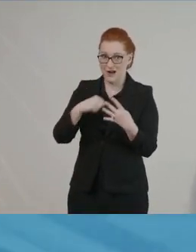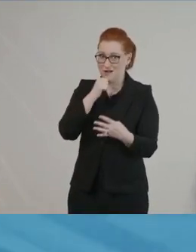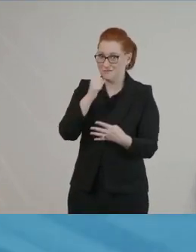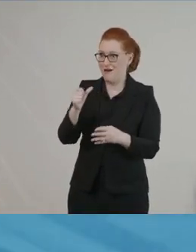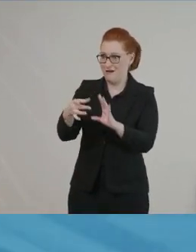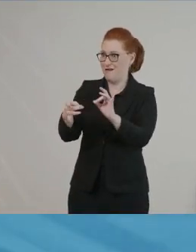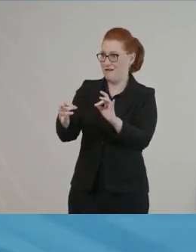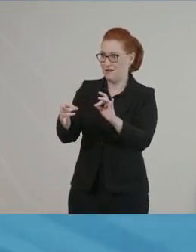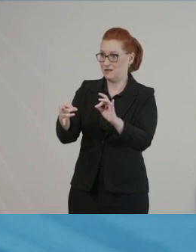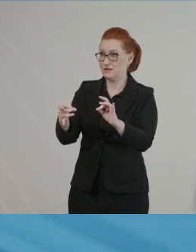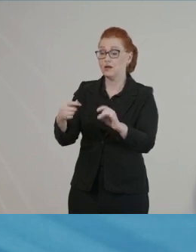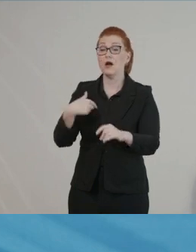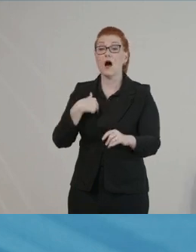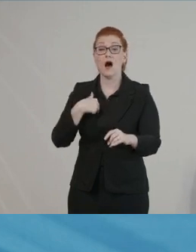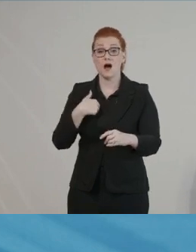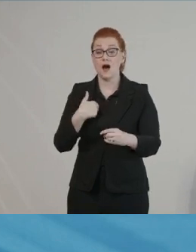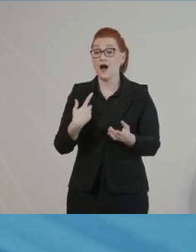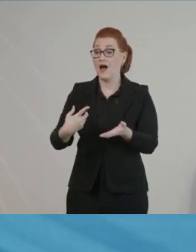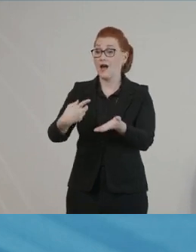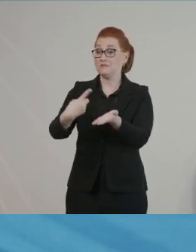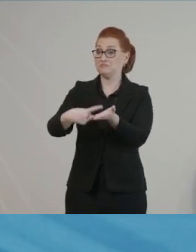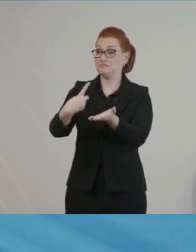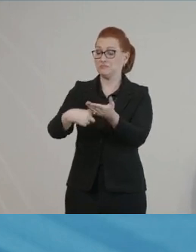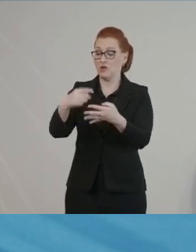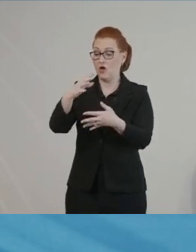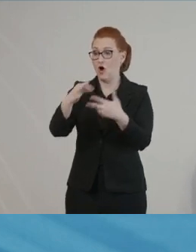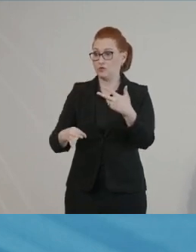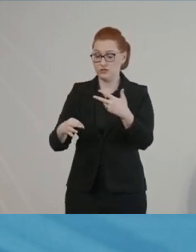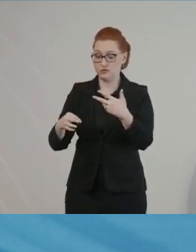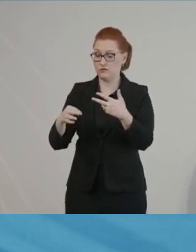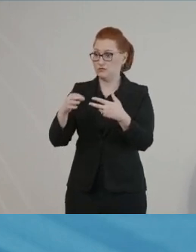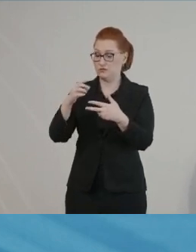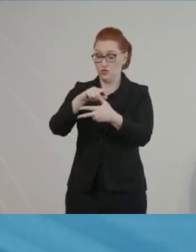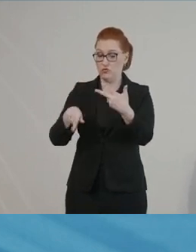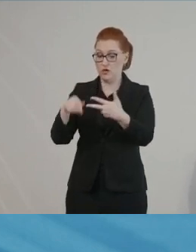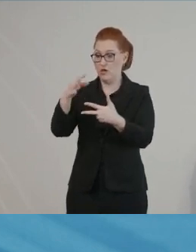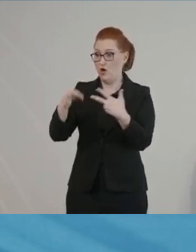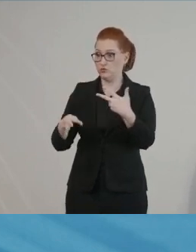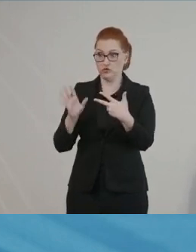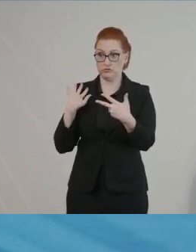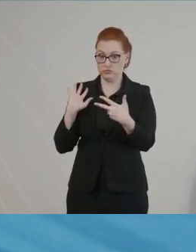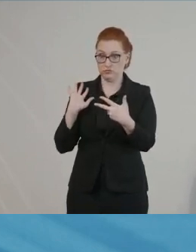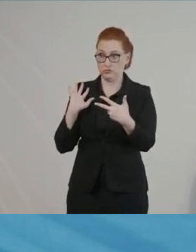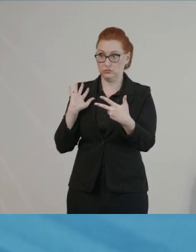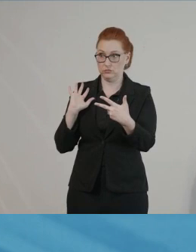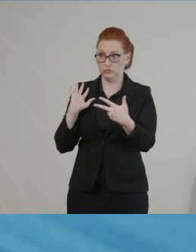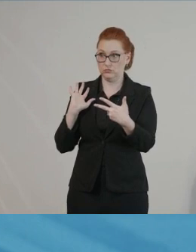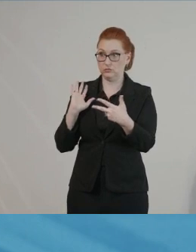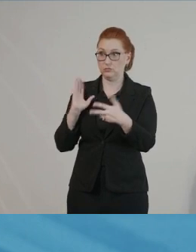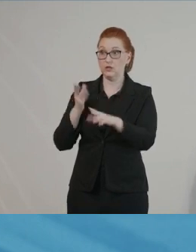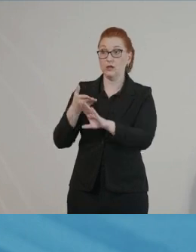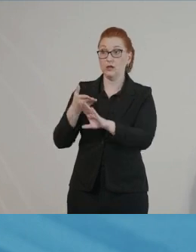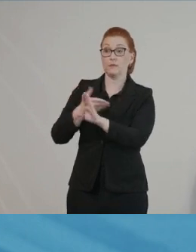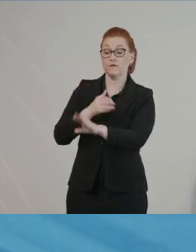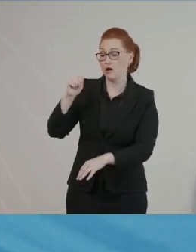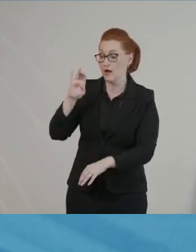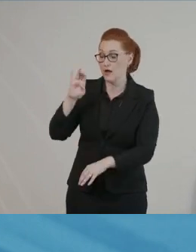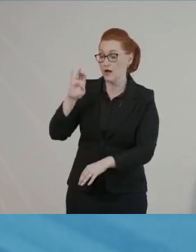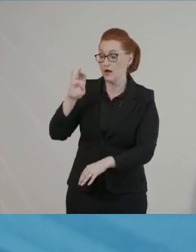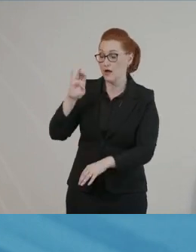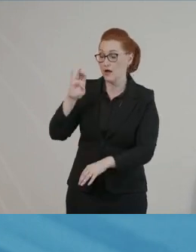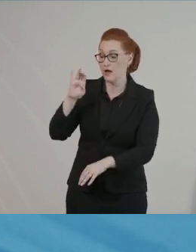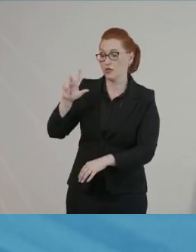what the options are. There are 3 options in front of me right now before April 30th. Those are the options that I'm going